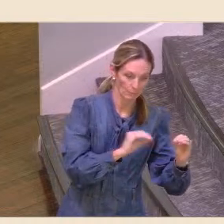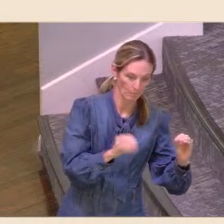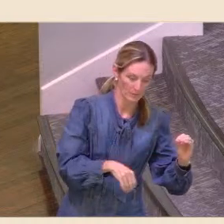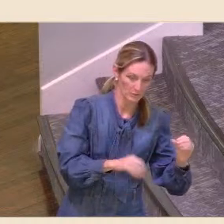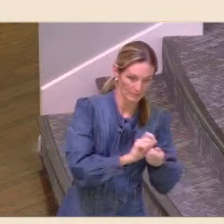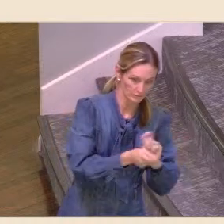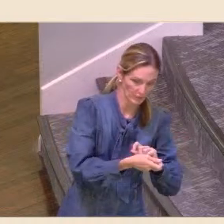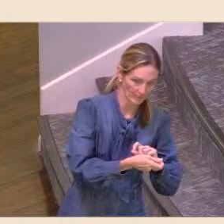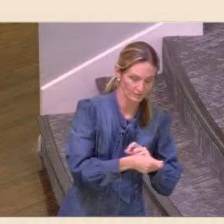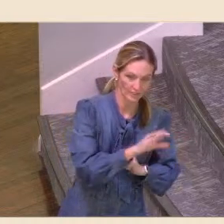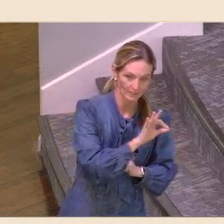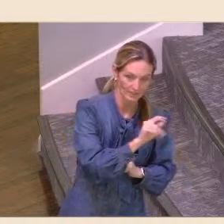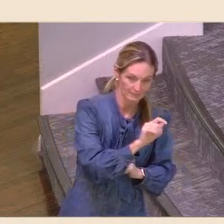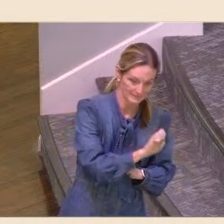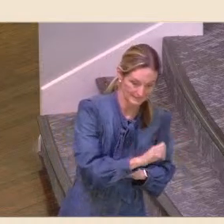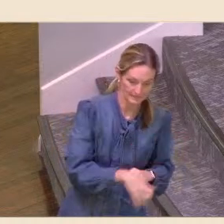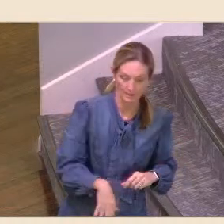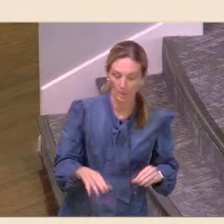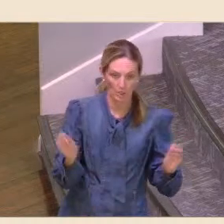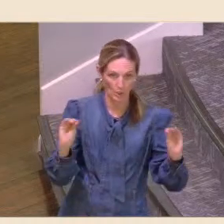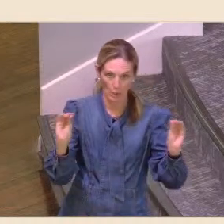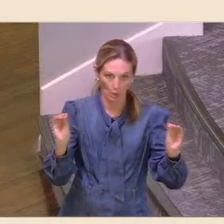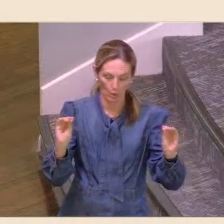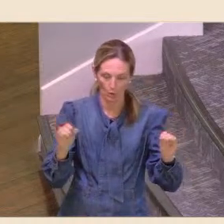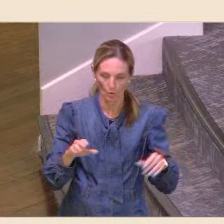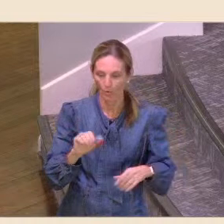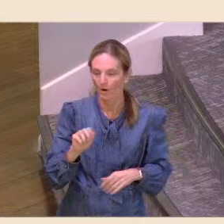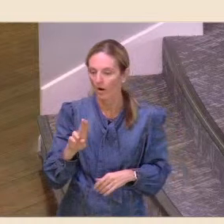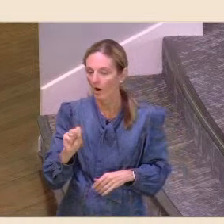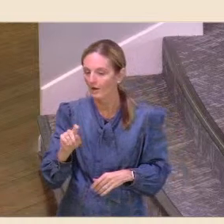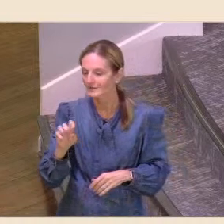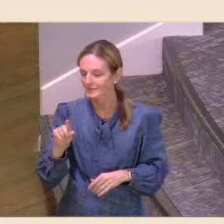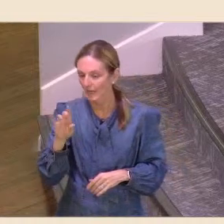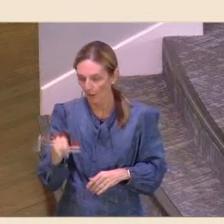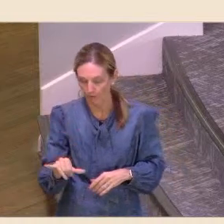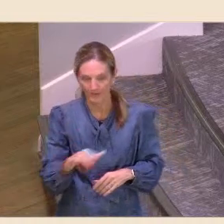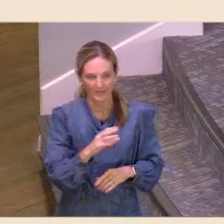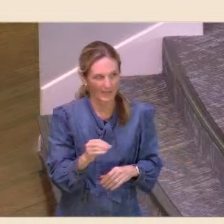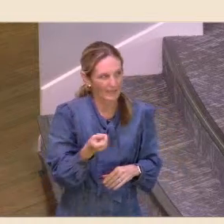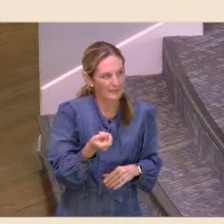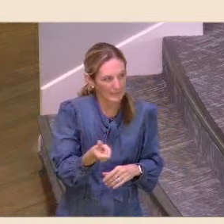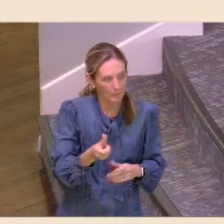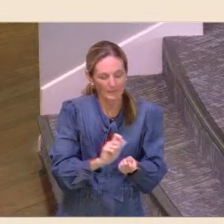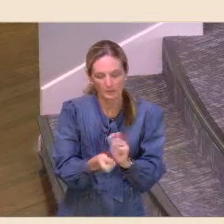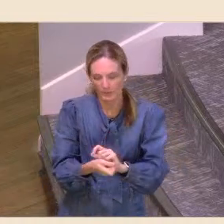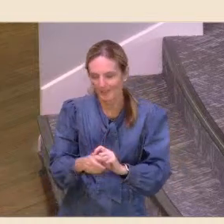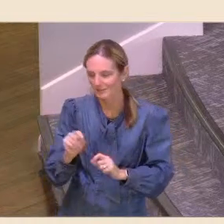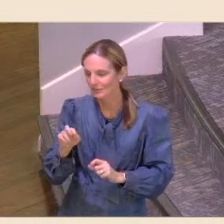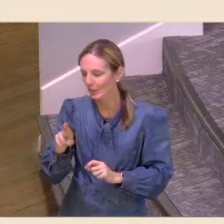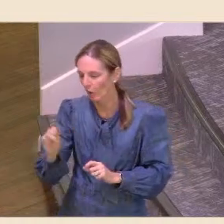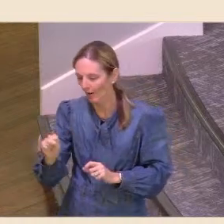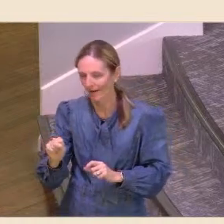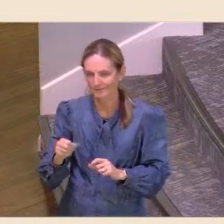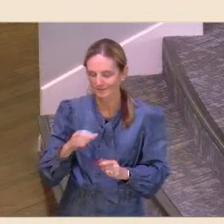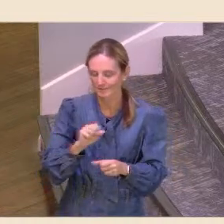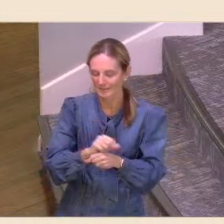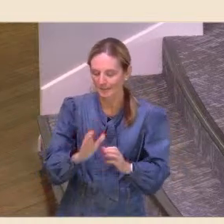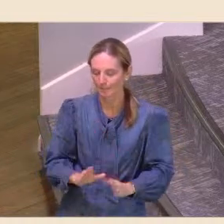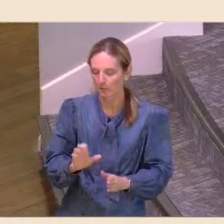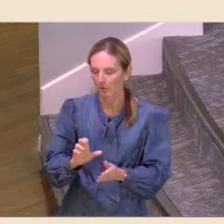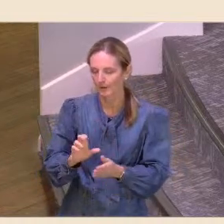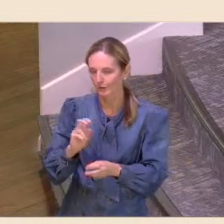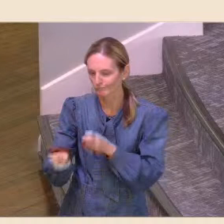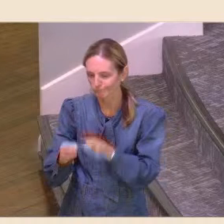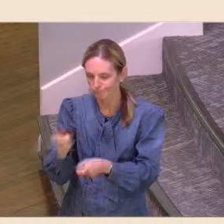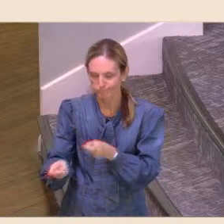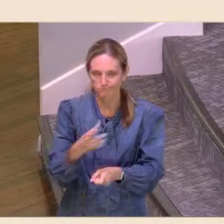in FTE, no austerity, a slight increase in our TRS employer contributions, and then also sustaining those